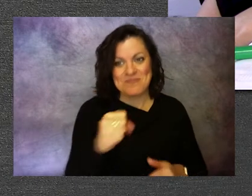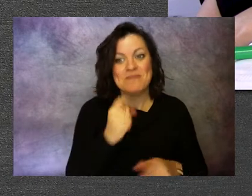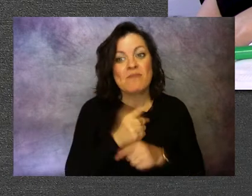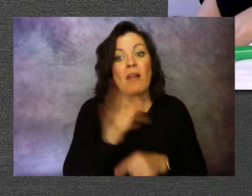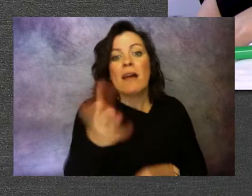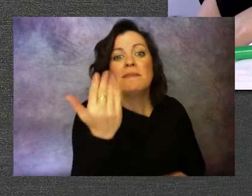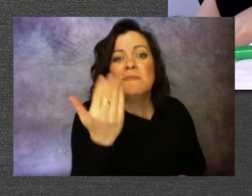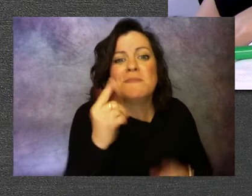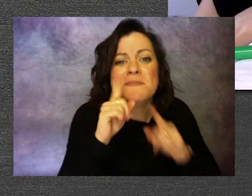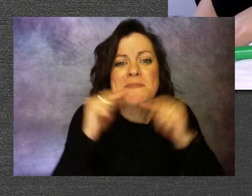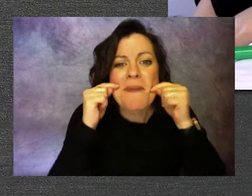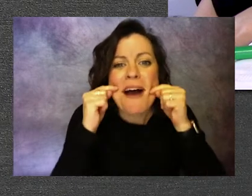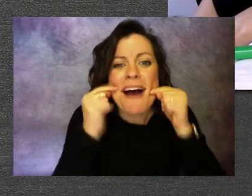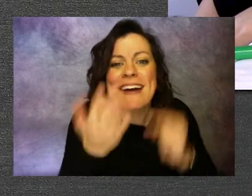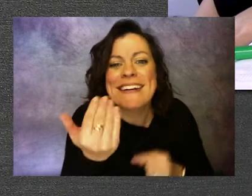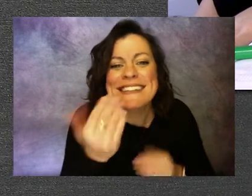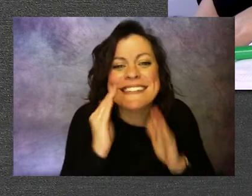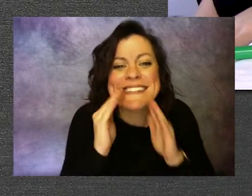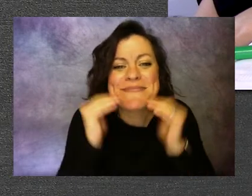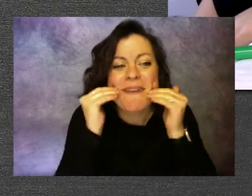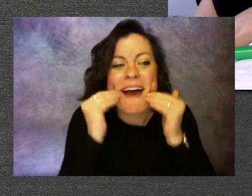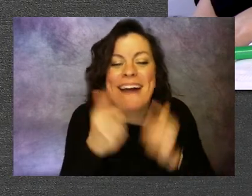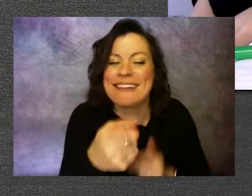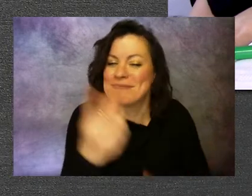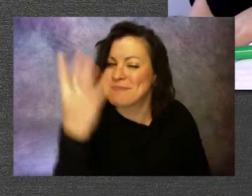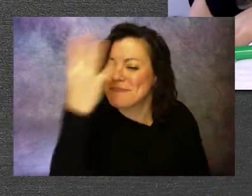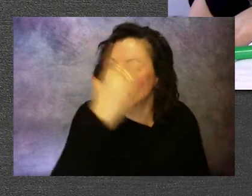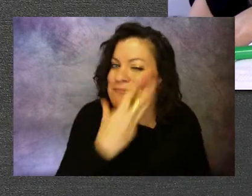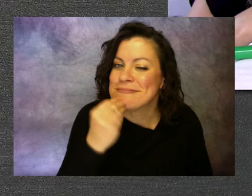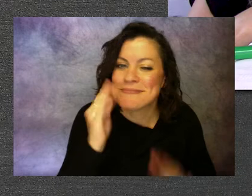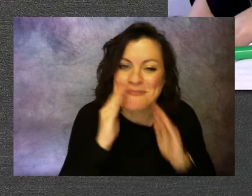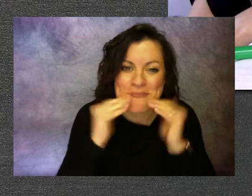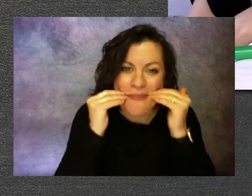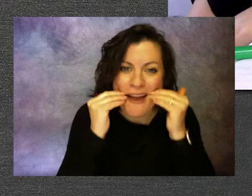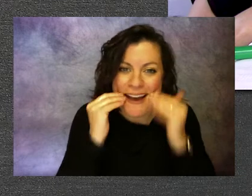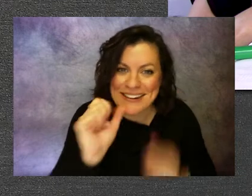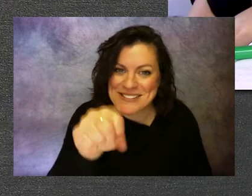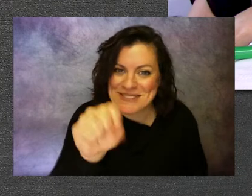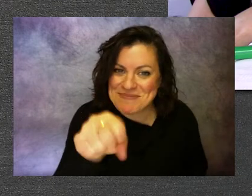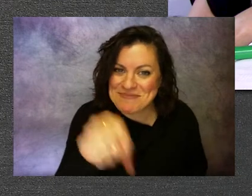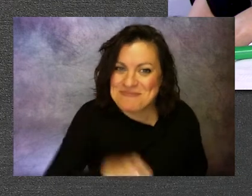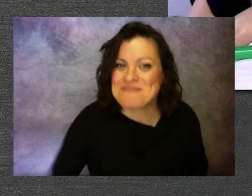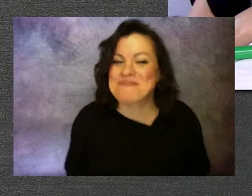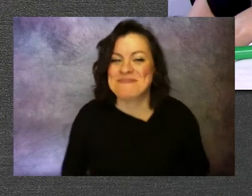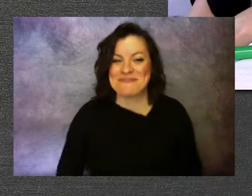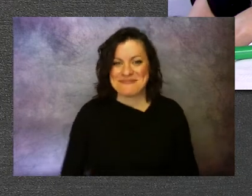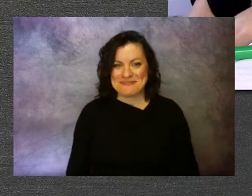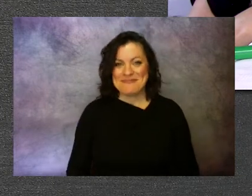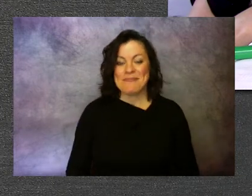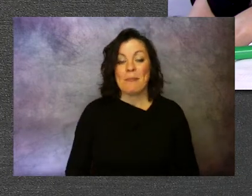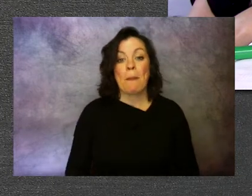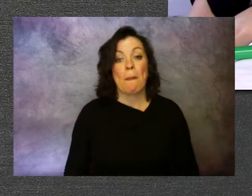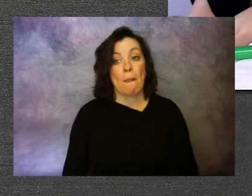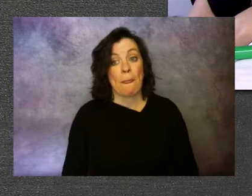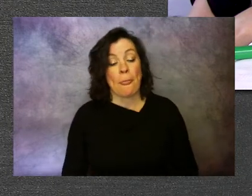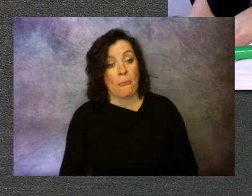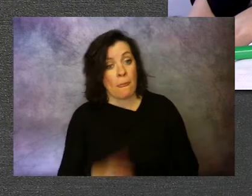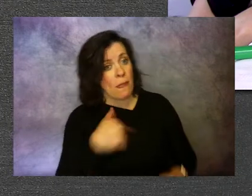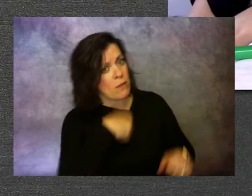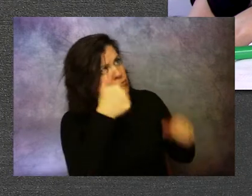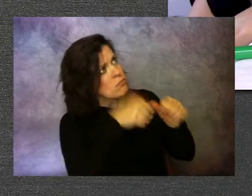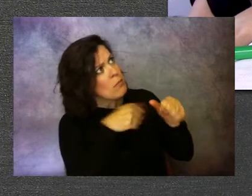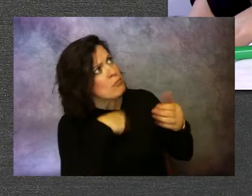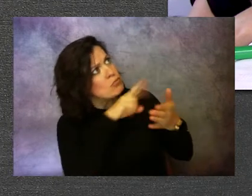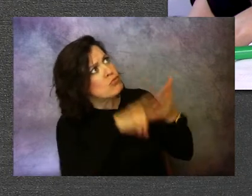smile? Oh, you have a nice smile too. Yeah. I remember we read a book